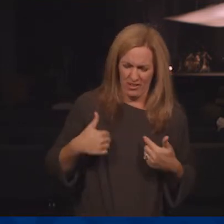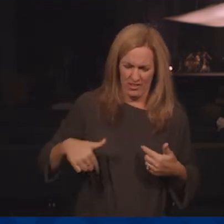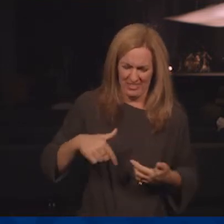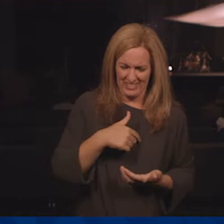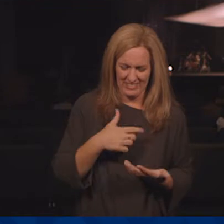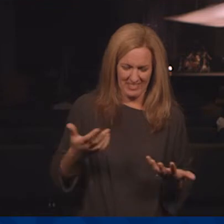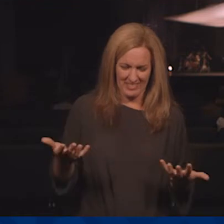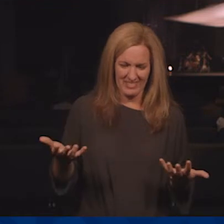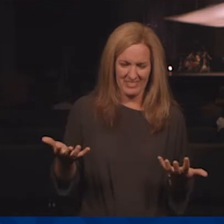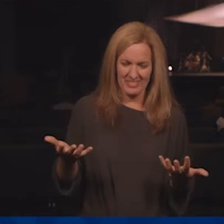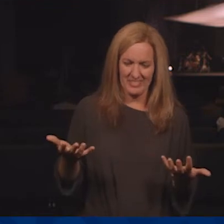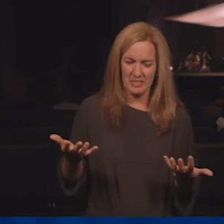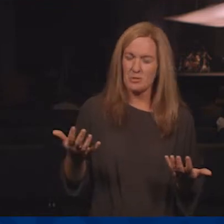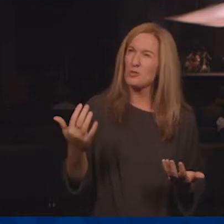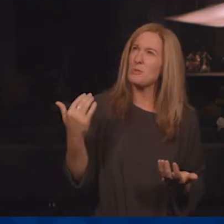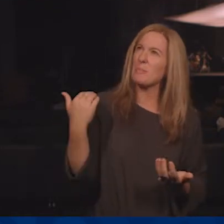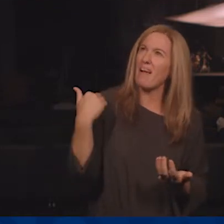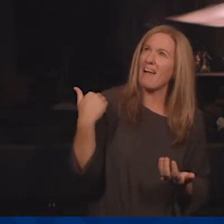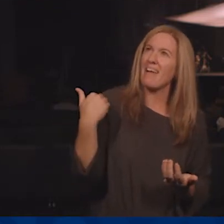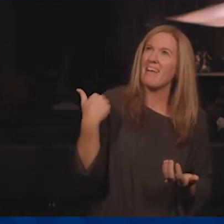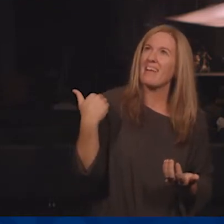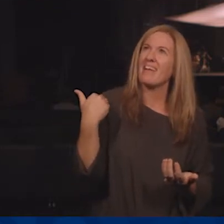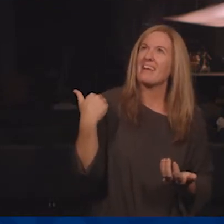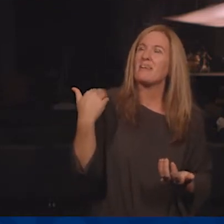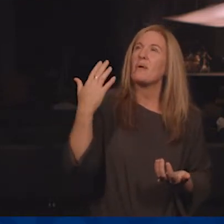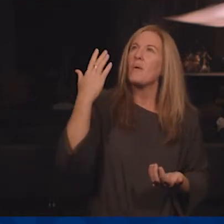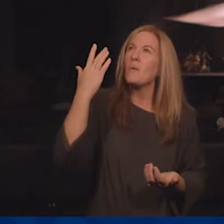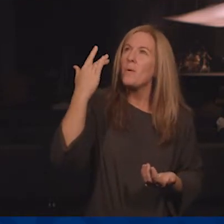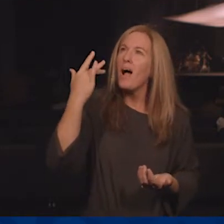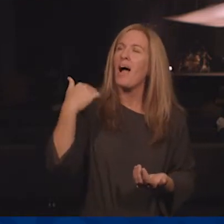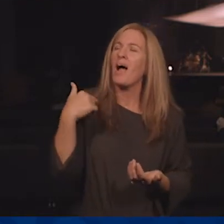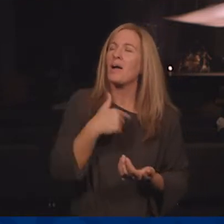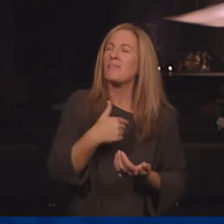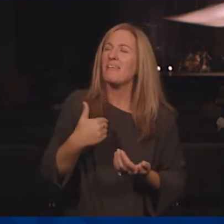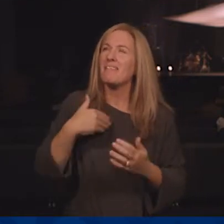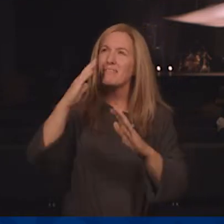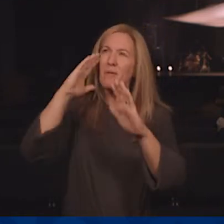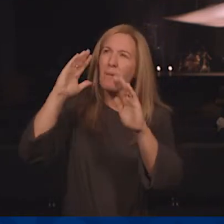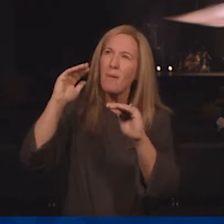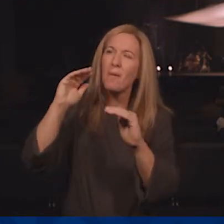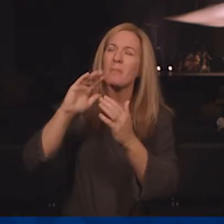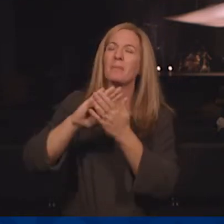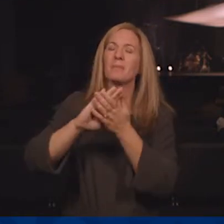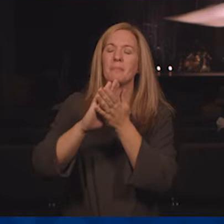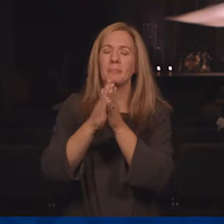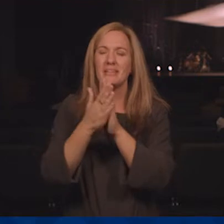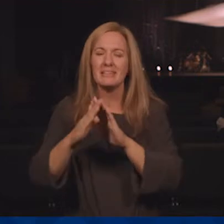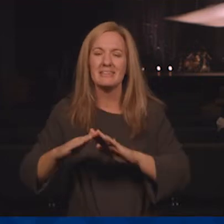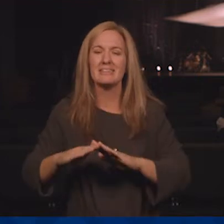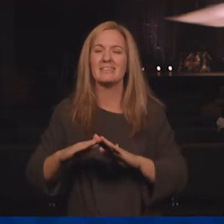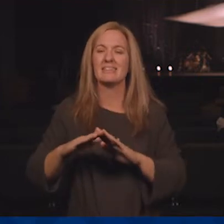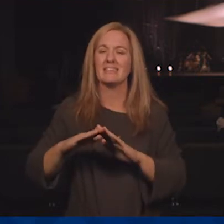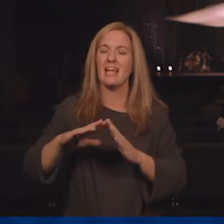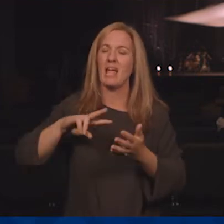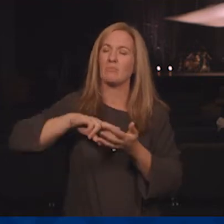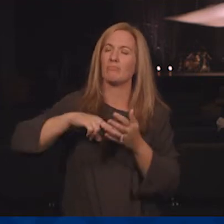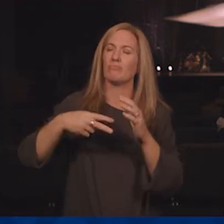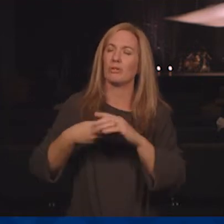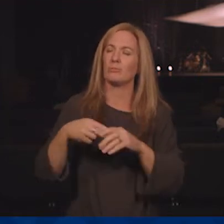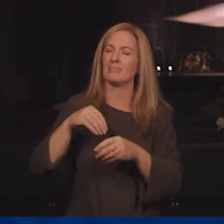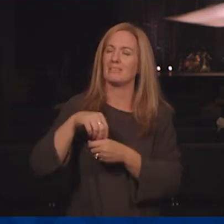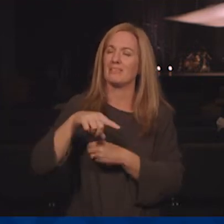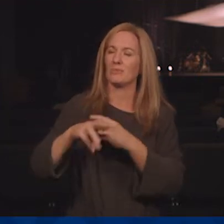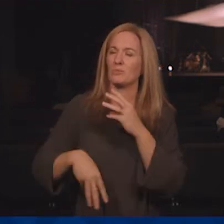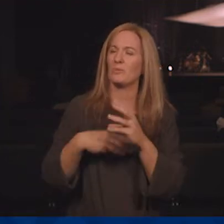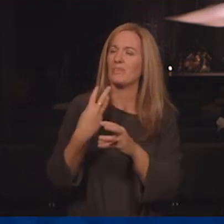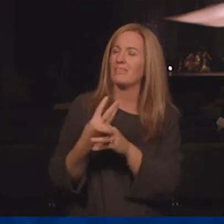Would you remind us why it is that we can have hope and peace and purpose in this world? And Lord, we